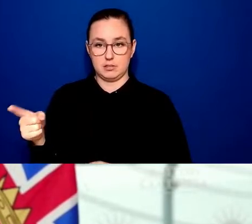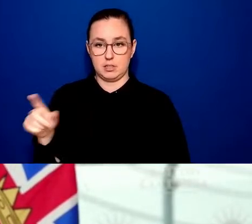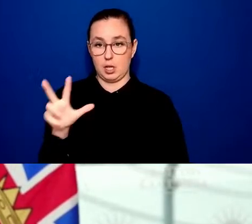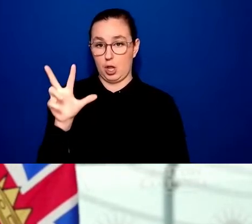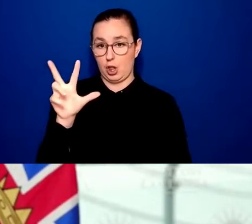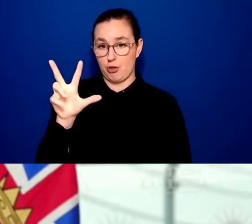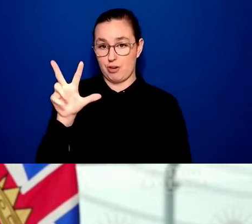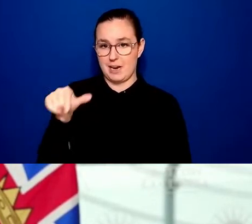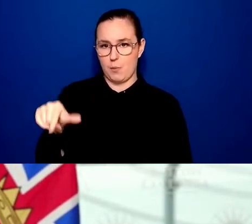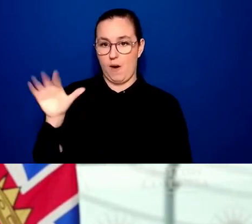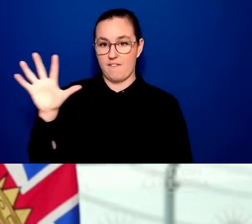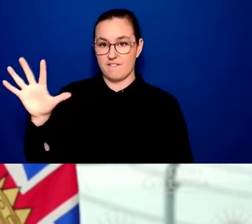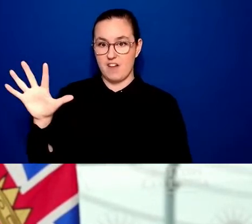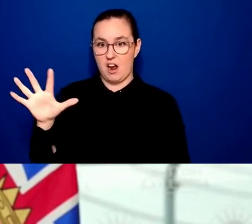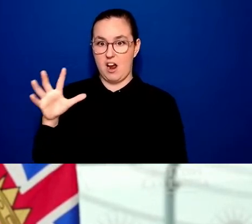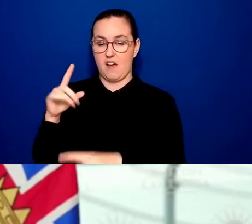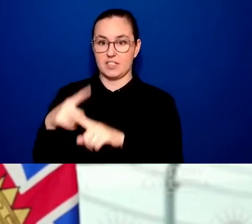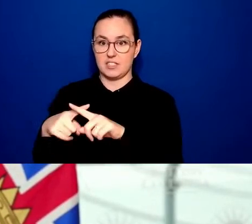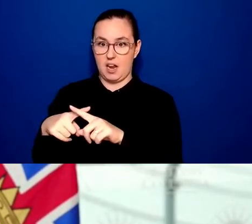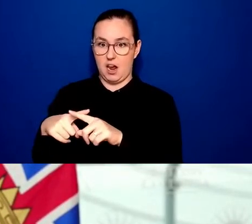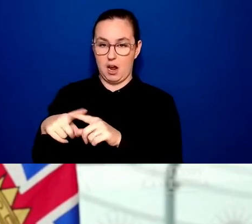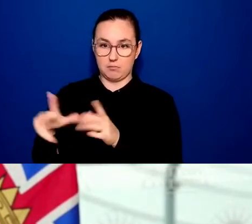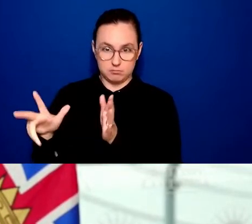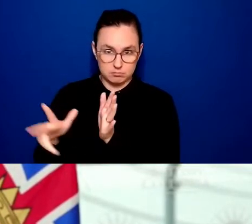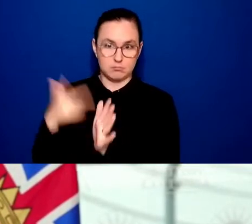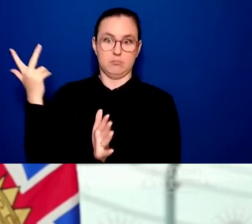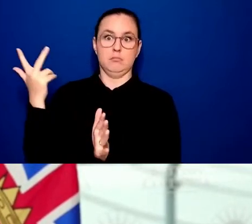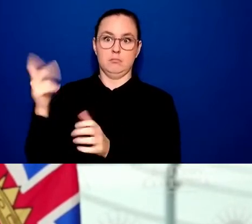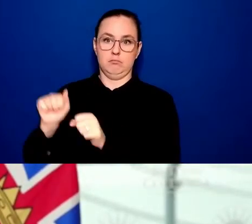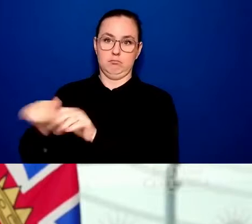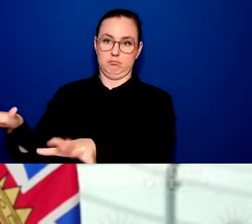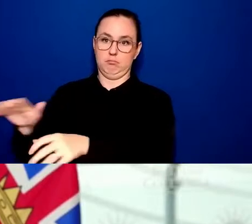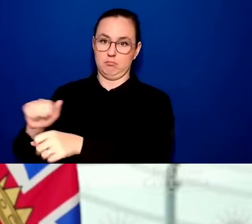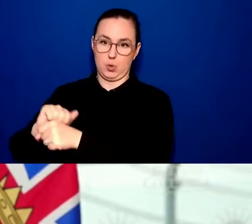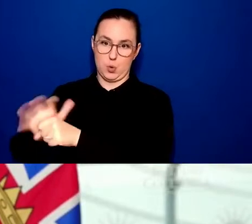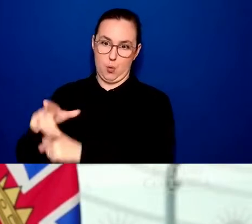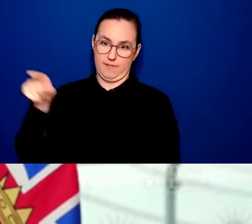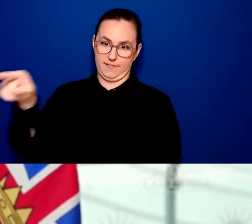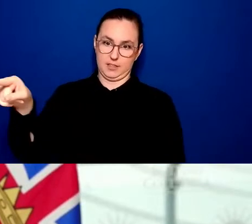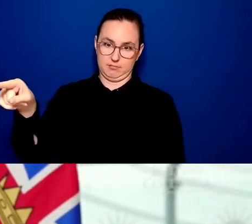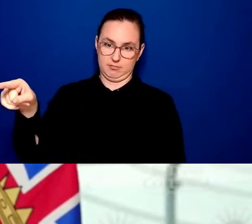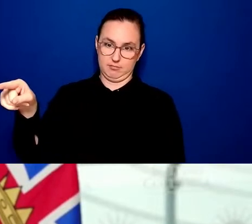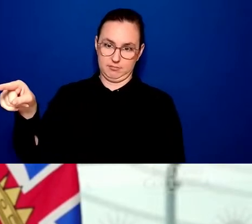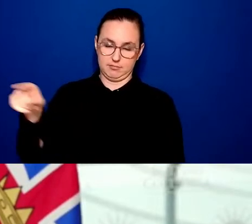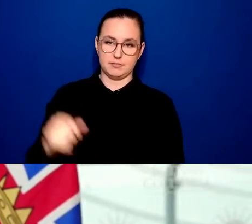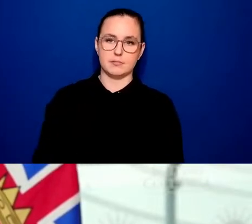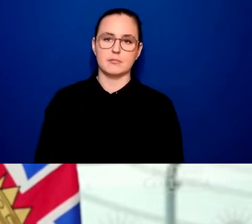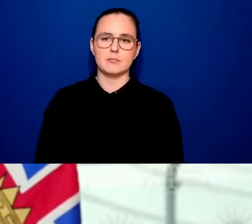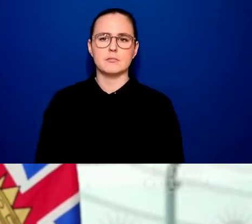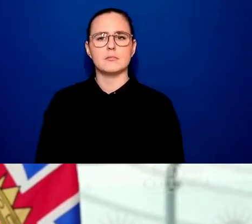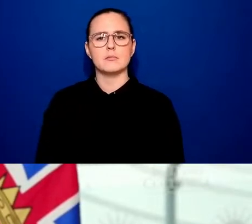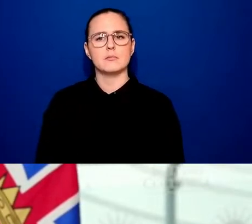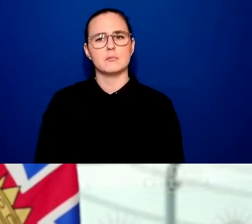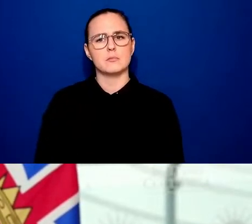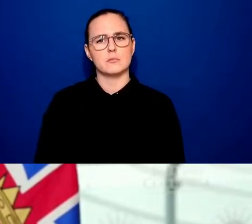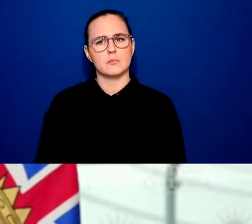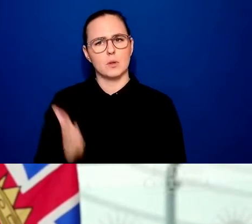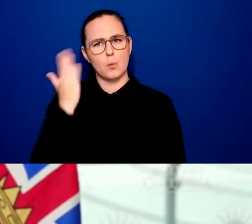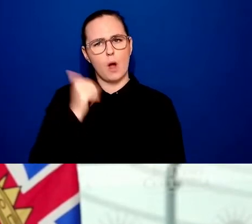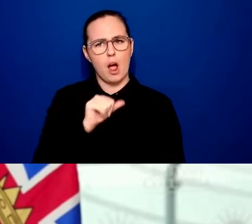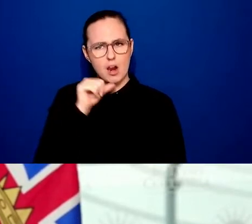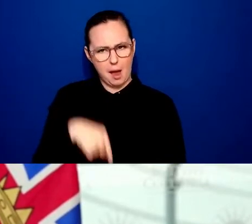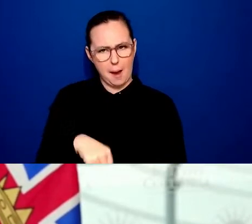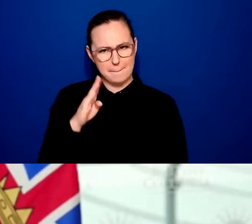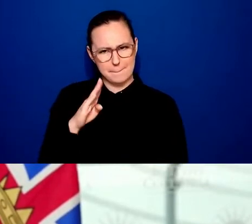have COVID cases, or have COVID cases at 3.5 times a higher rate than those that do have a policy in place. Why will British